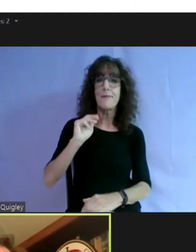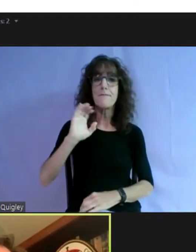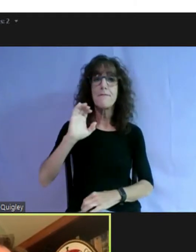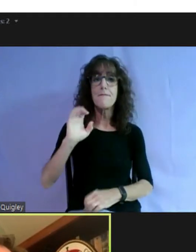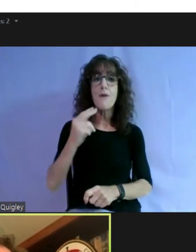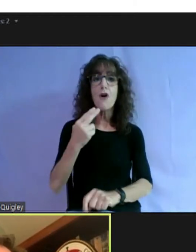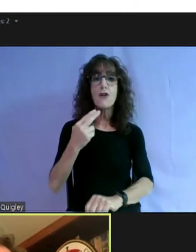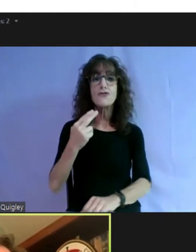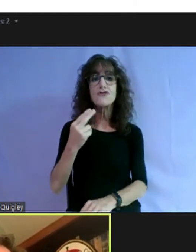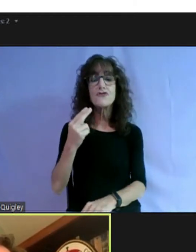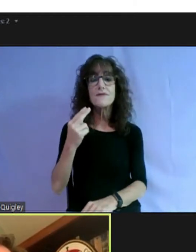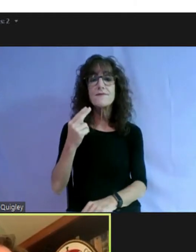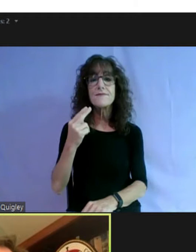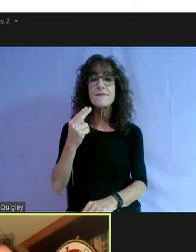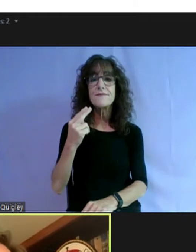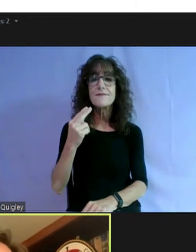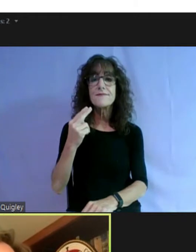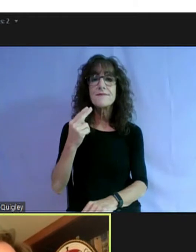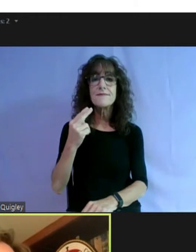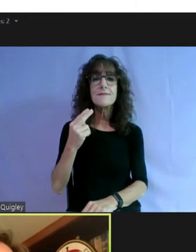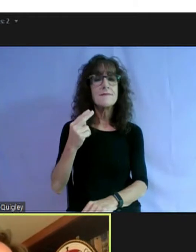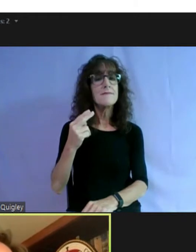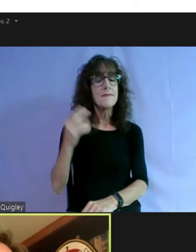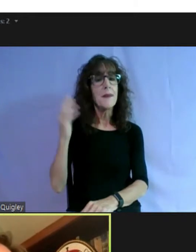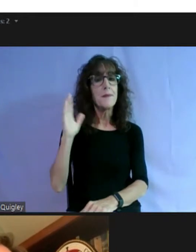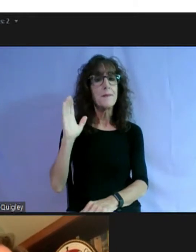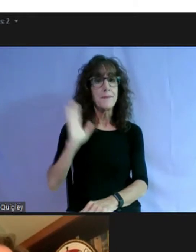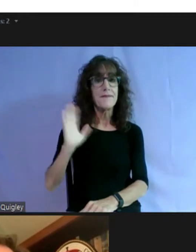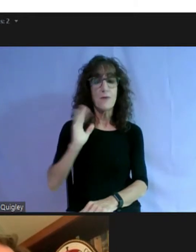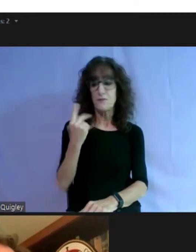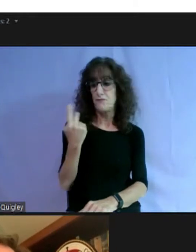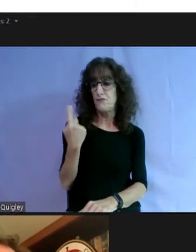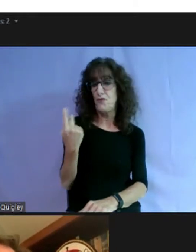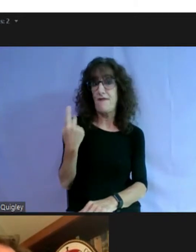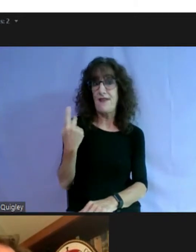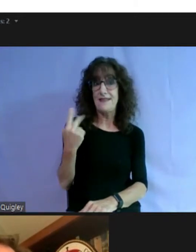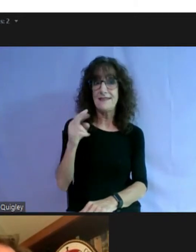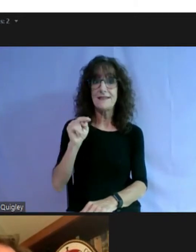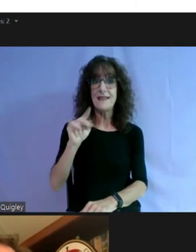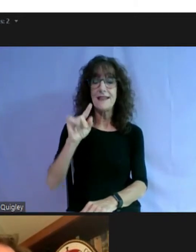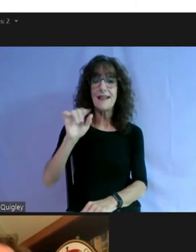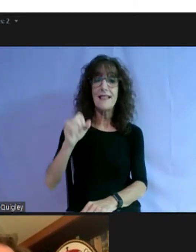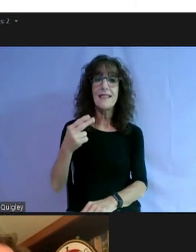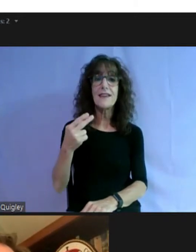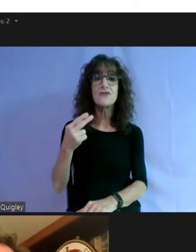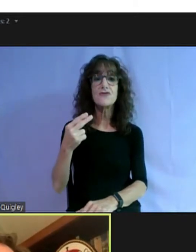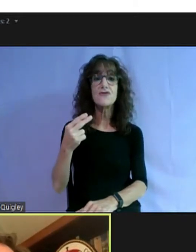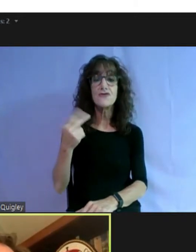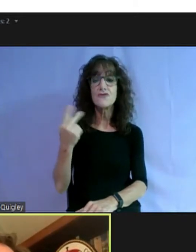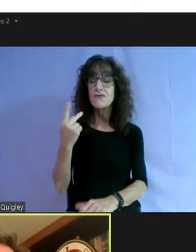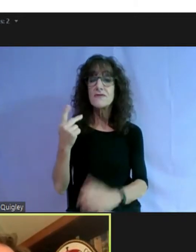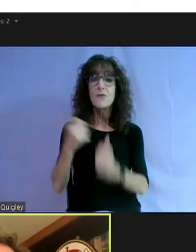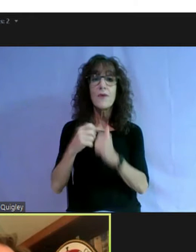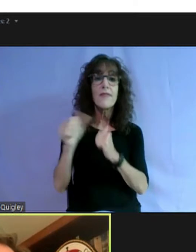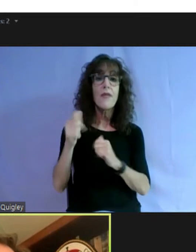was originally just Nilesh and myself with some additional guests on the